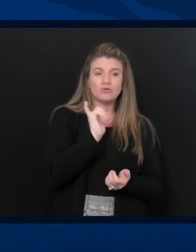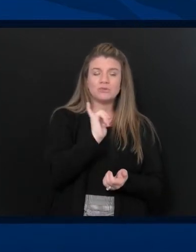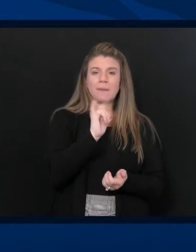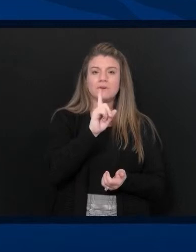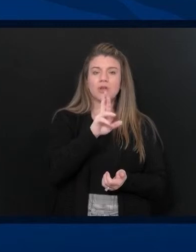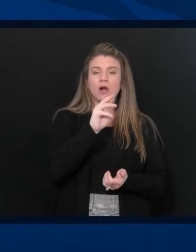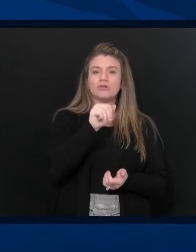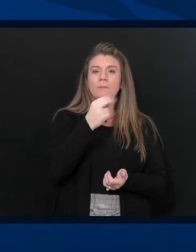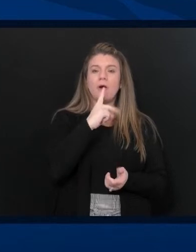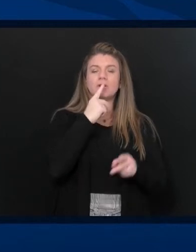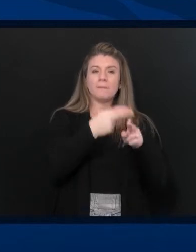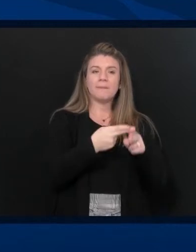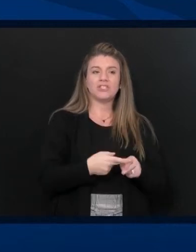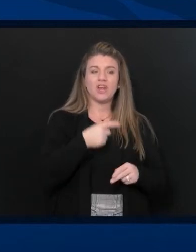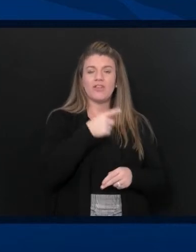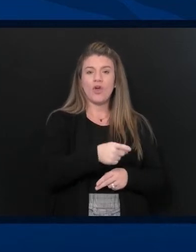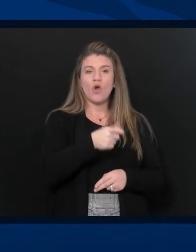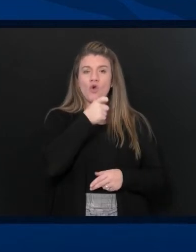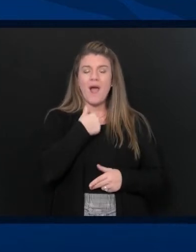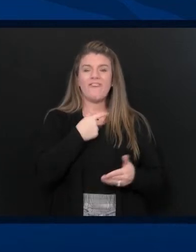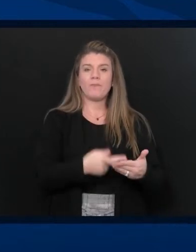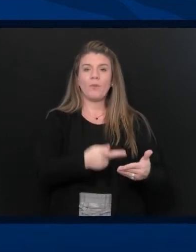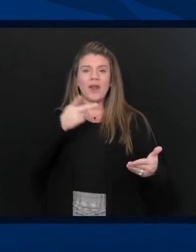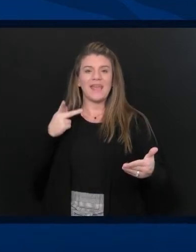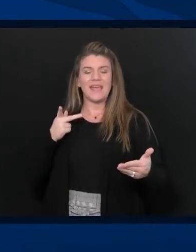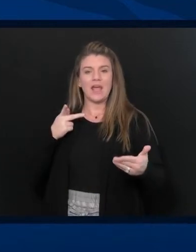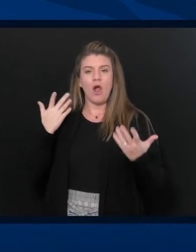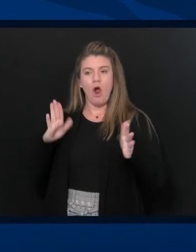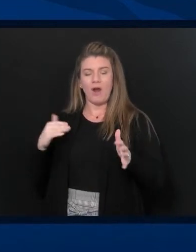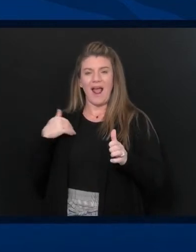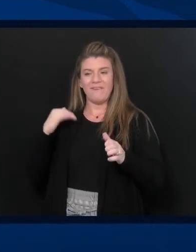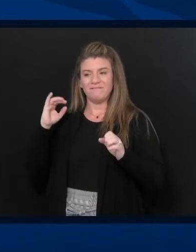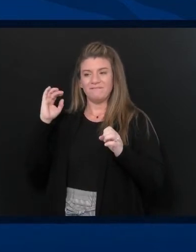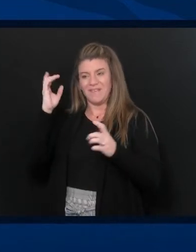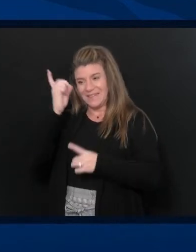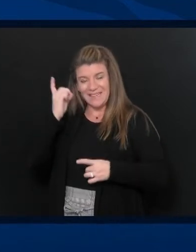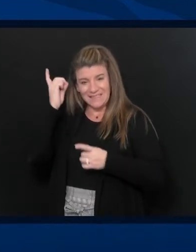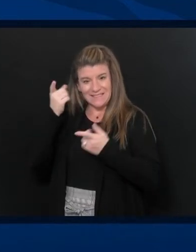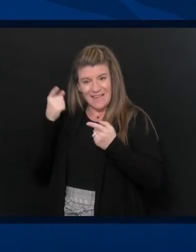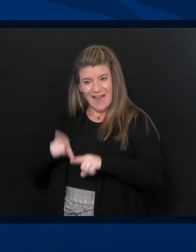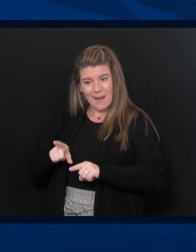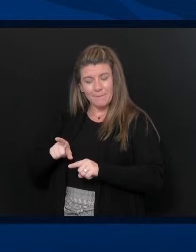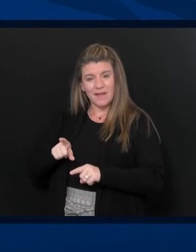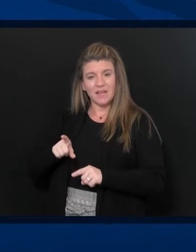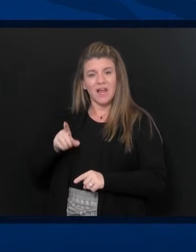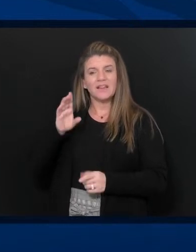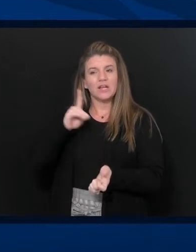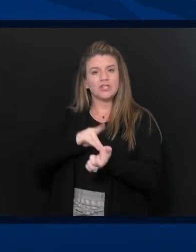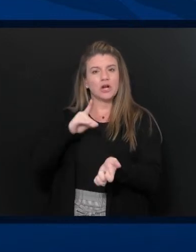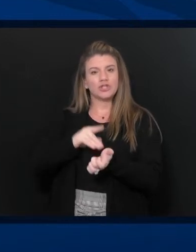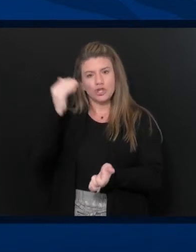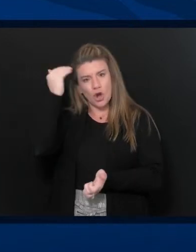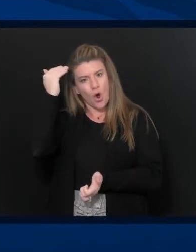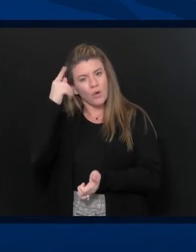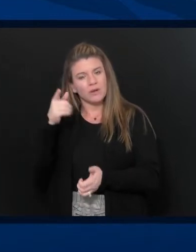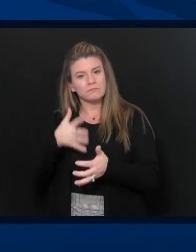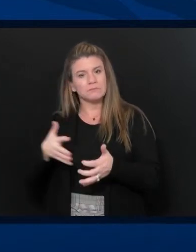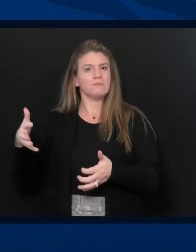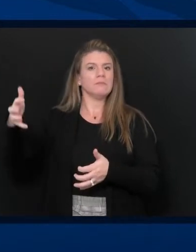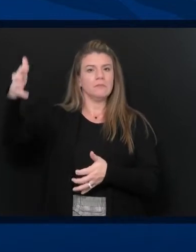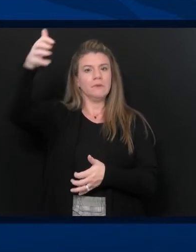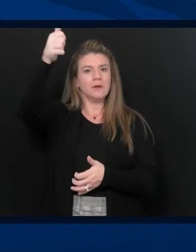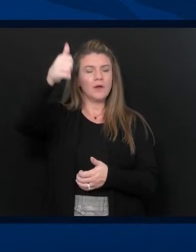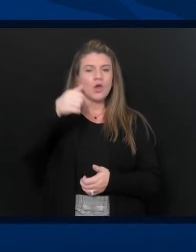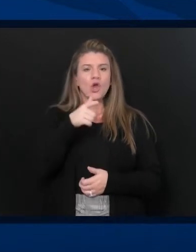about how those with pre-existing conditions will take a doctor's note to be placed in a higher tier. Who will be